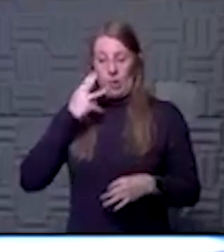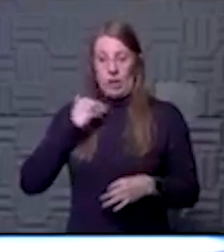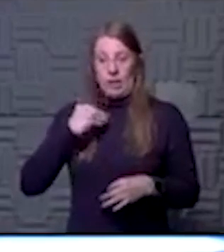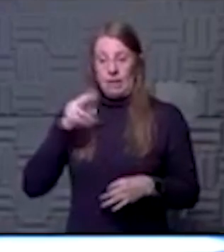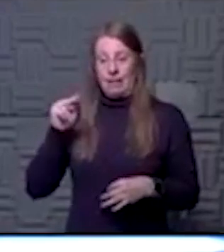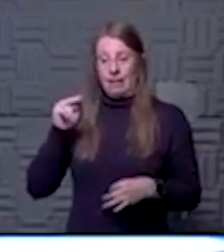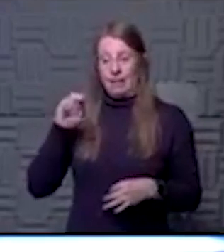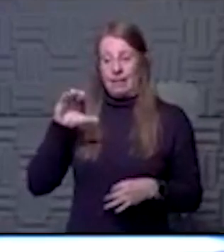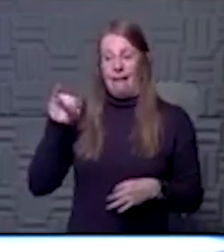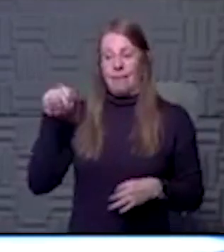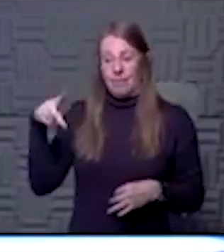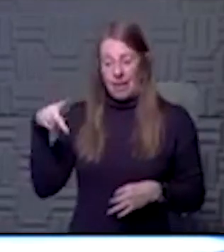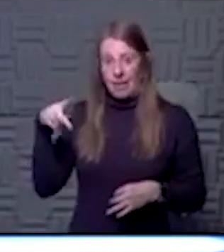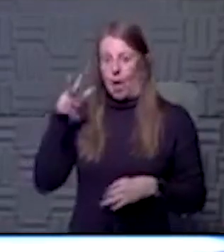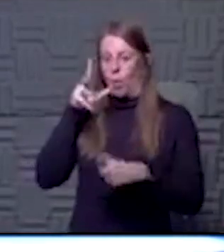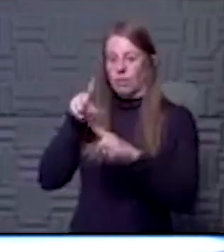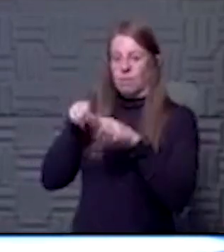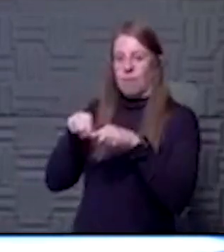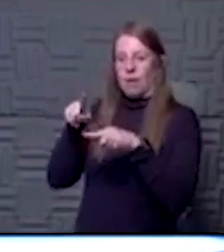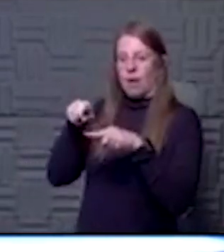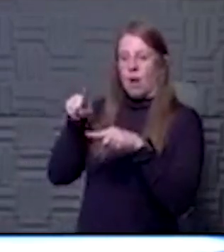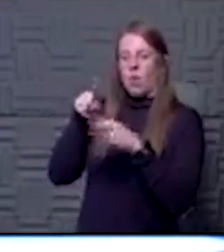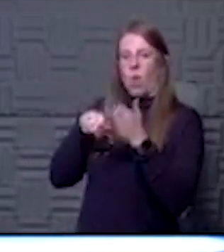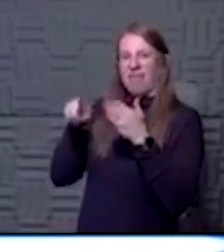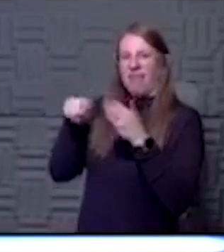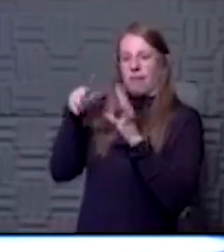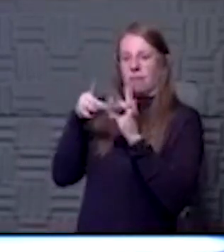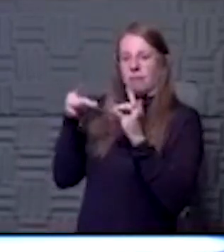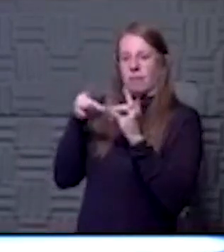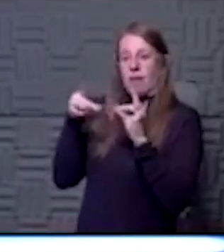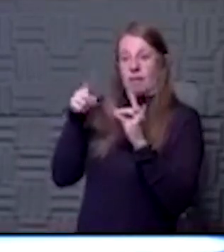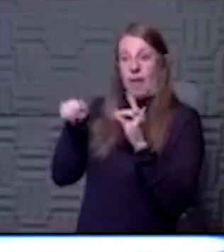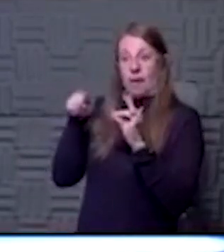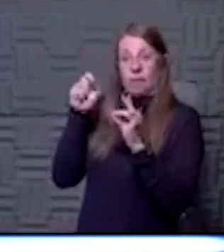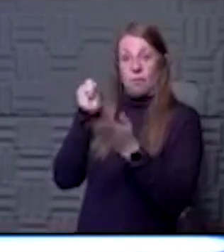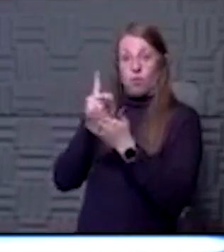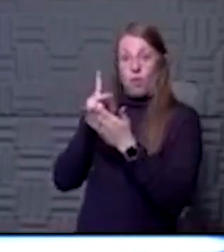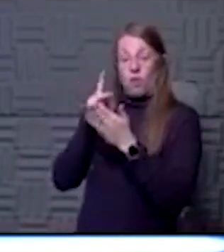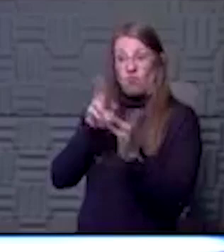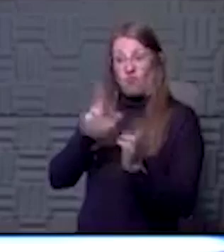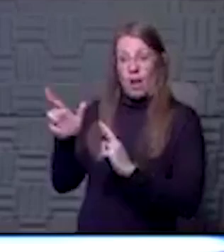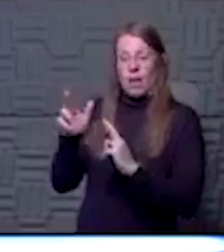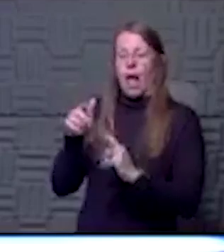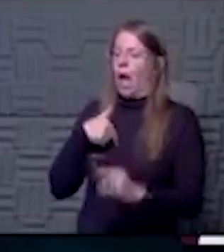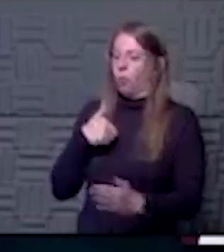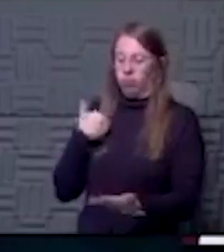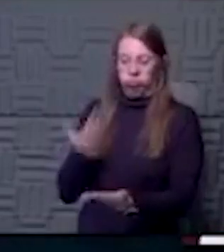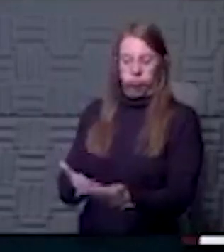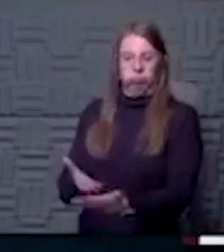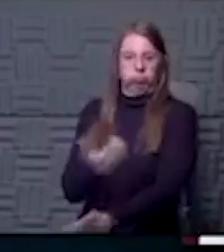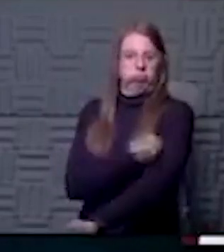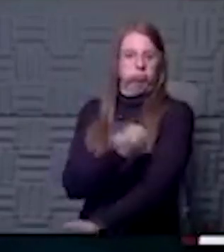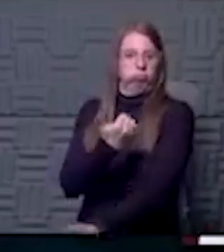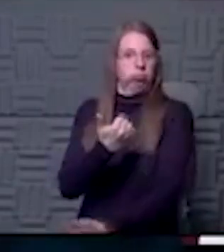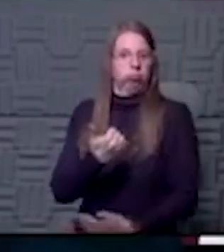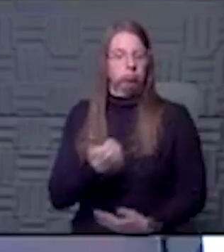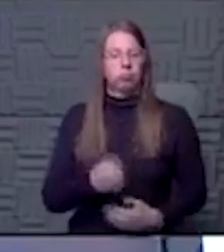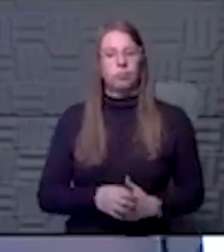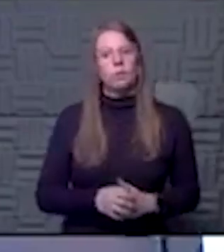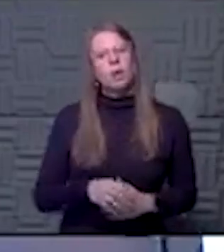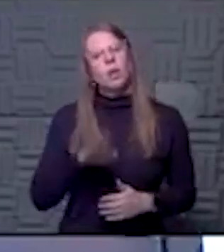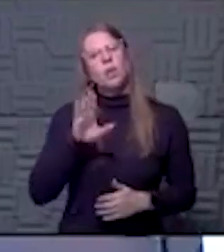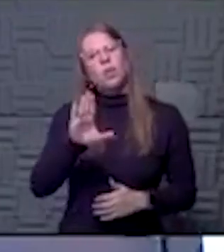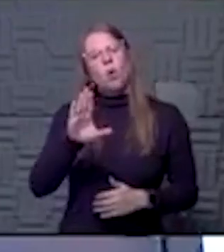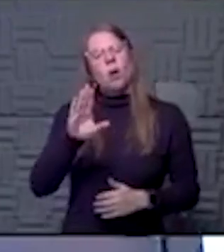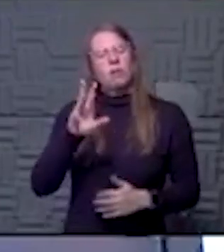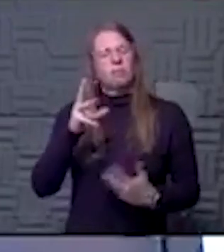ACIP states. Well, that makes sense. And as soon as they say it's good, I'll be there to do it. Hawkeye, what are your thoughts about this